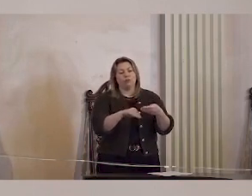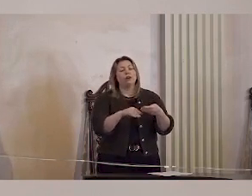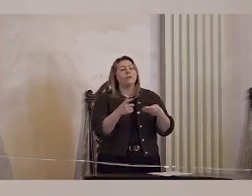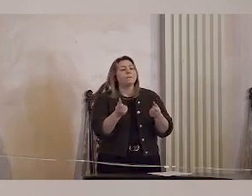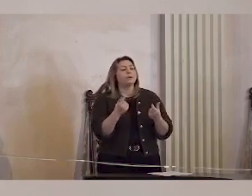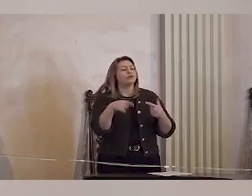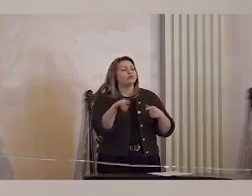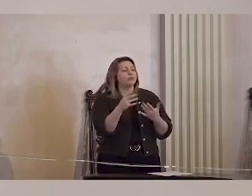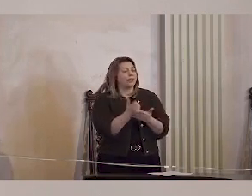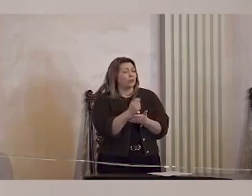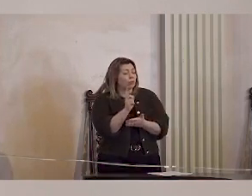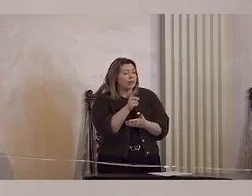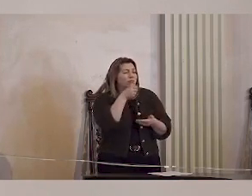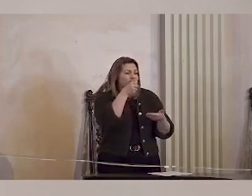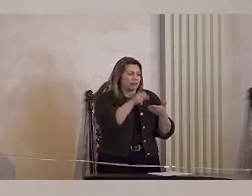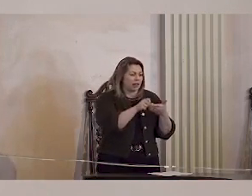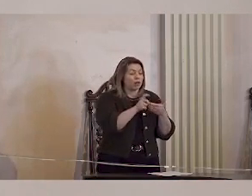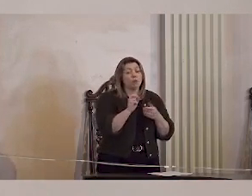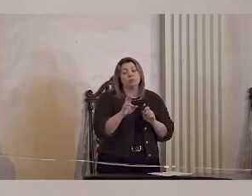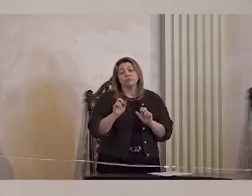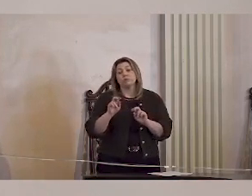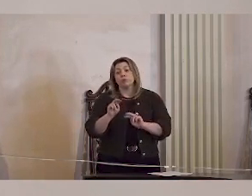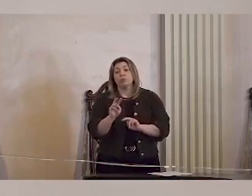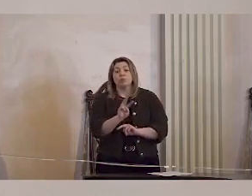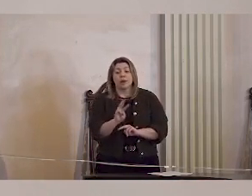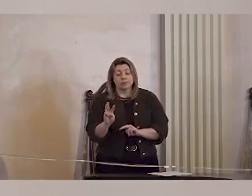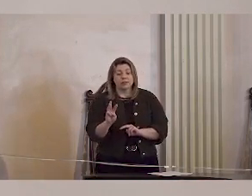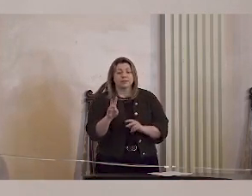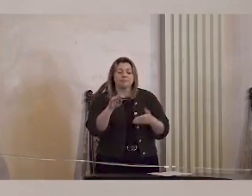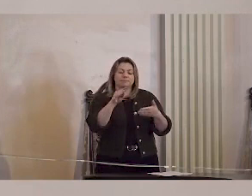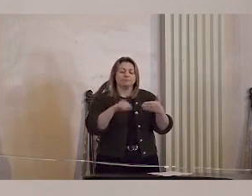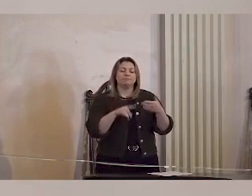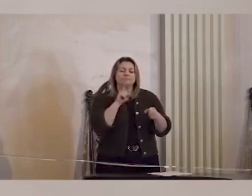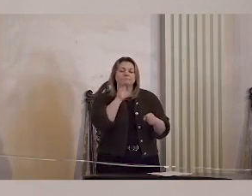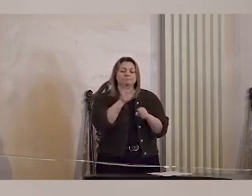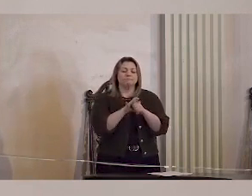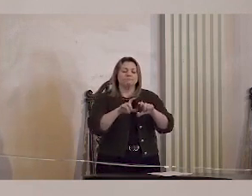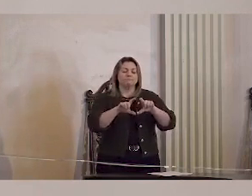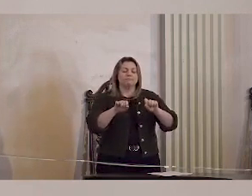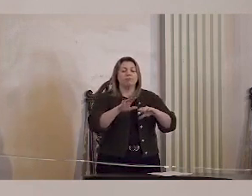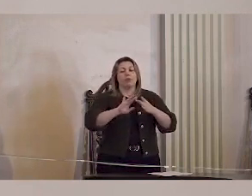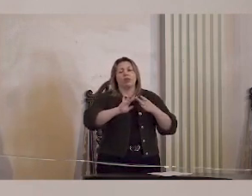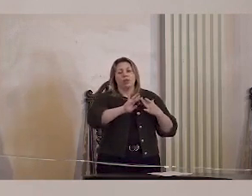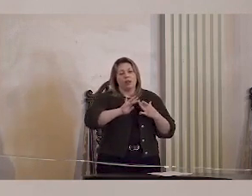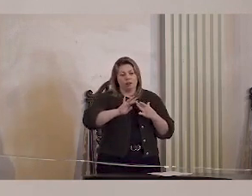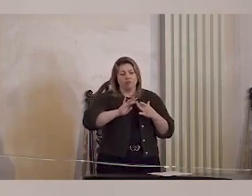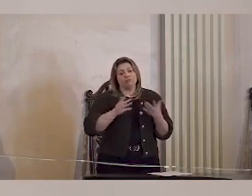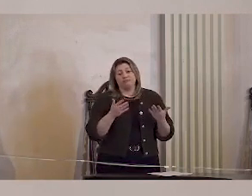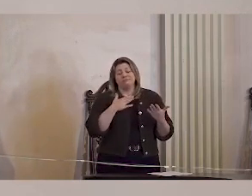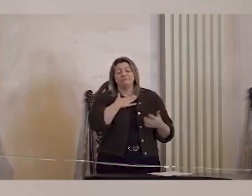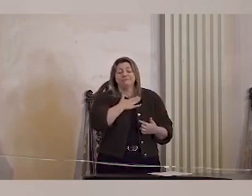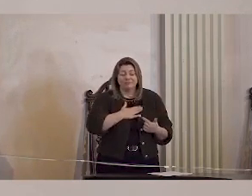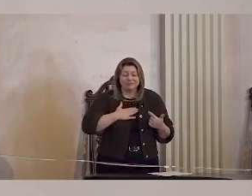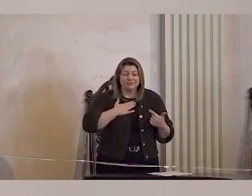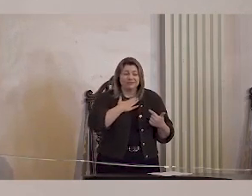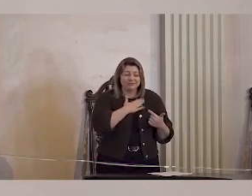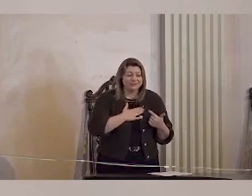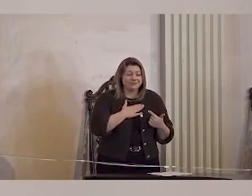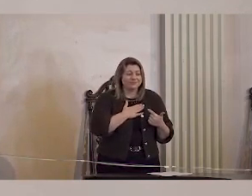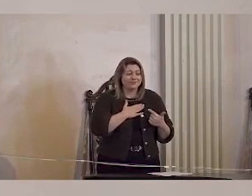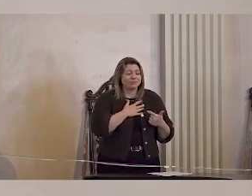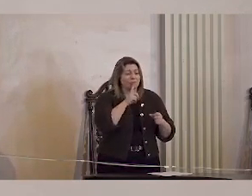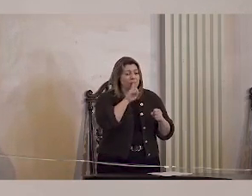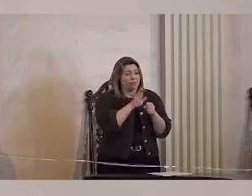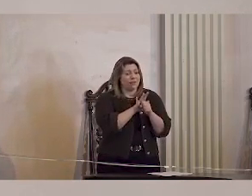in the mail, or just go to the website and fill out a pledge card there. Please, please get your pledges